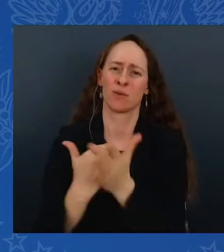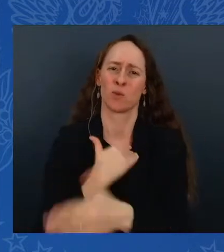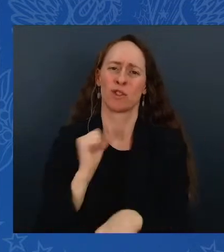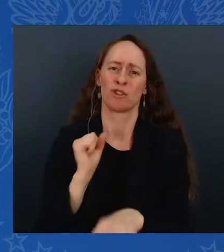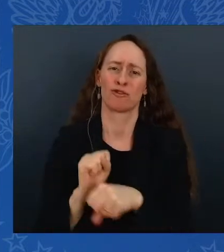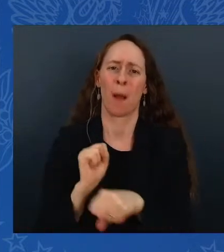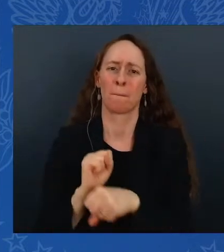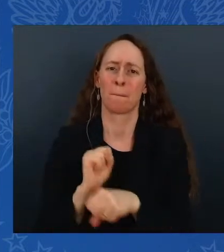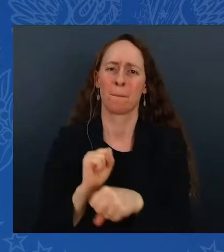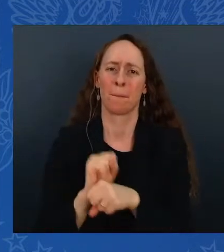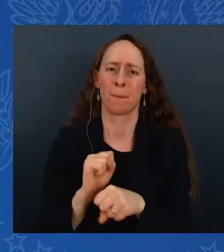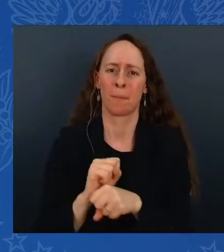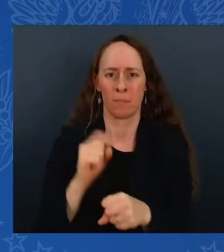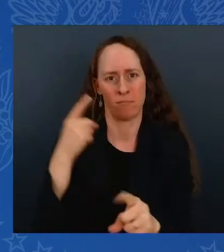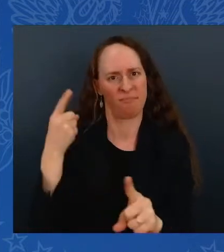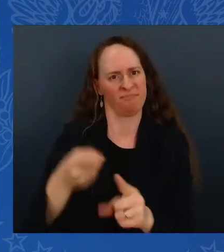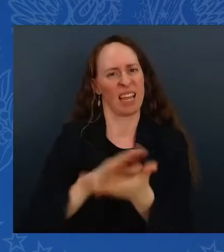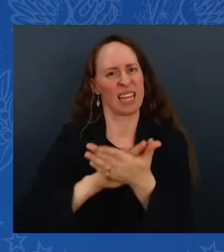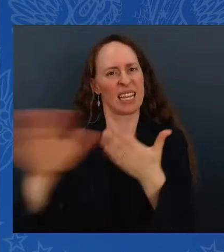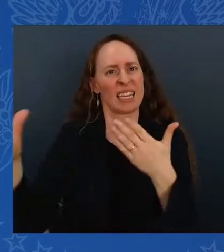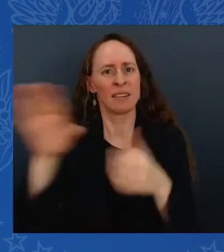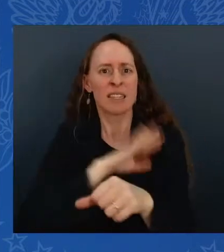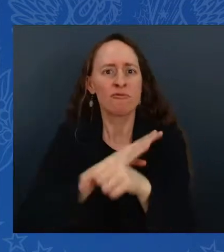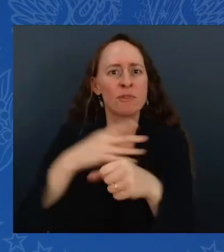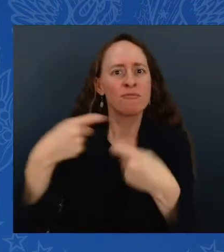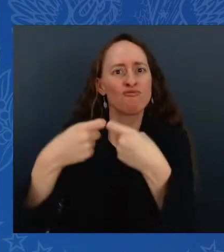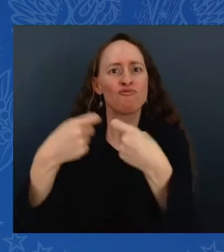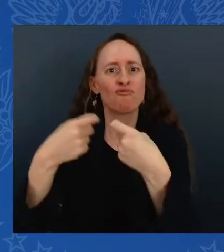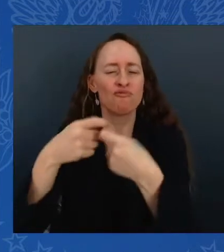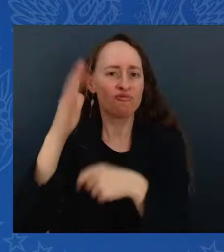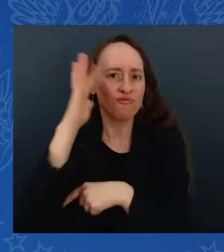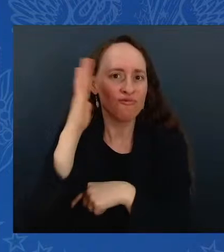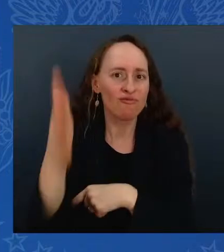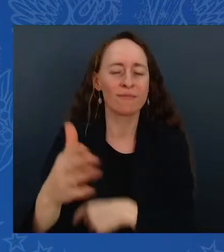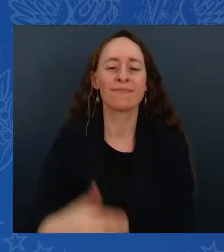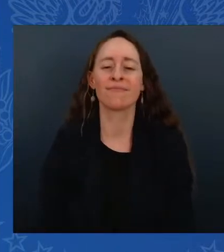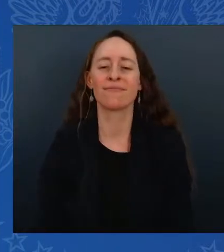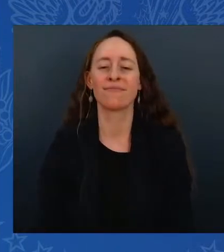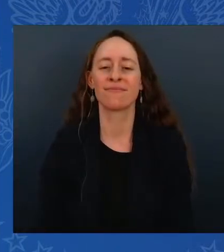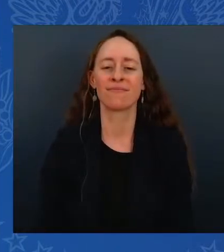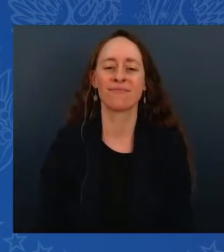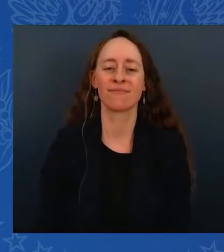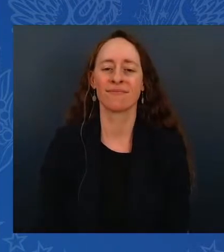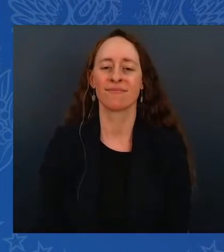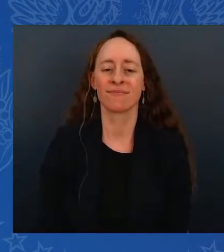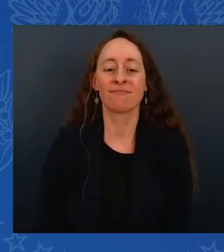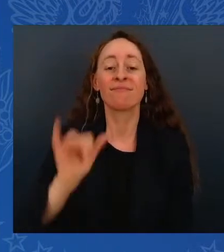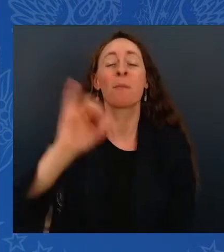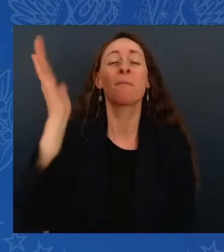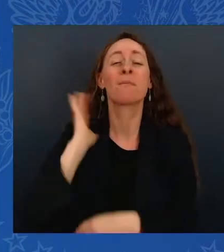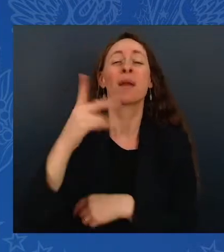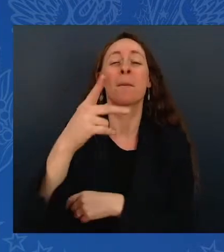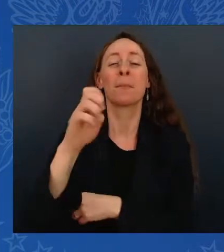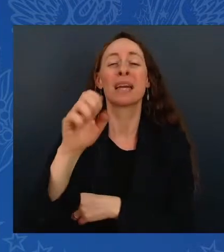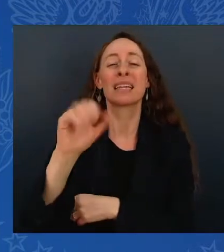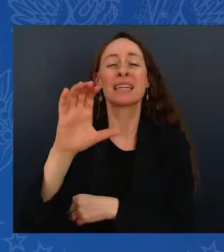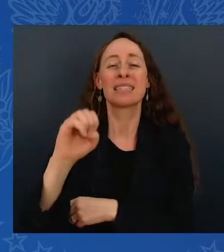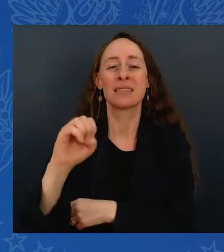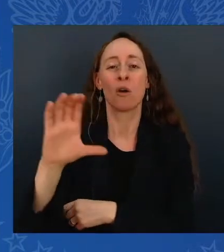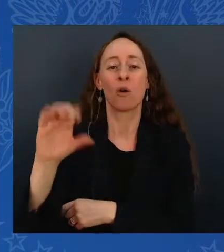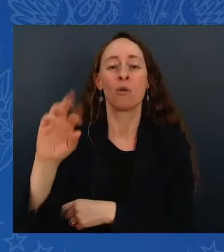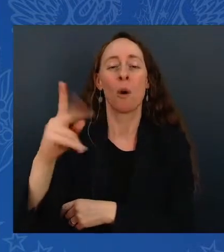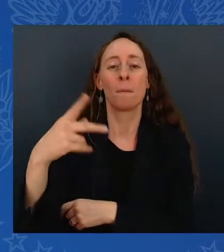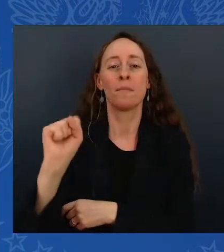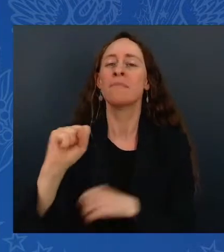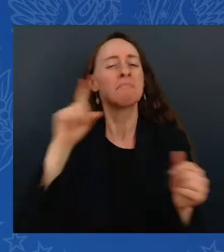corps, just like the Peace Corps. It's going to, you watch what happens with that. Lower energy costs for families with tax credits, to